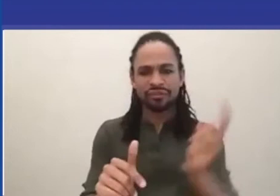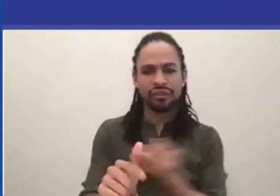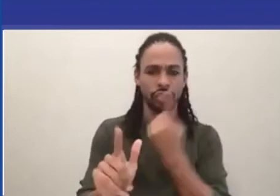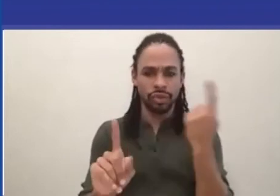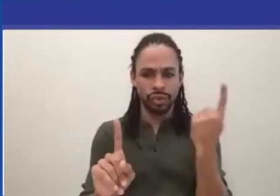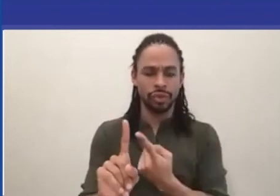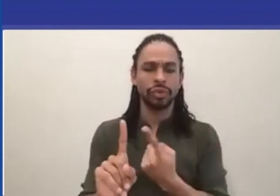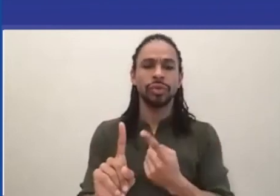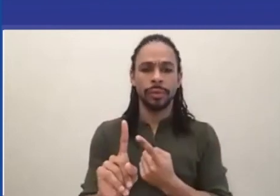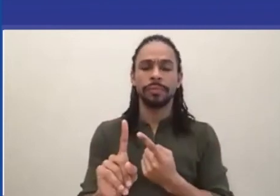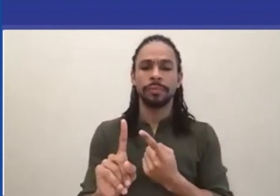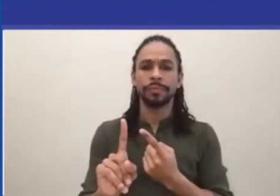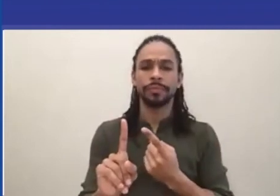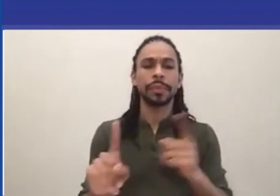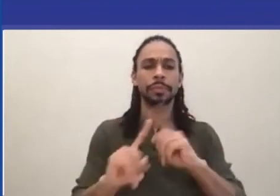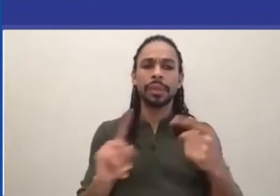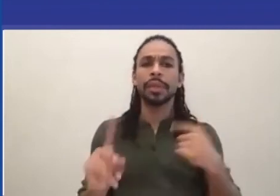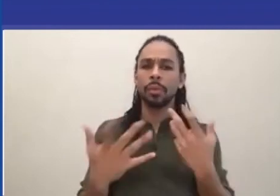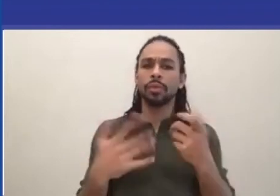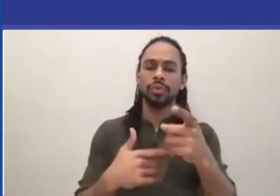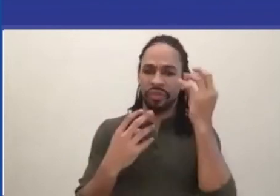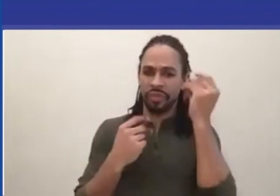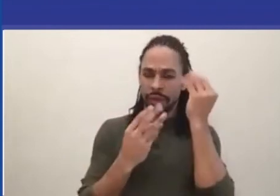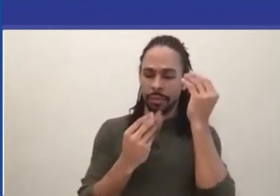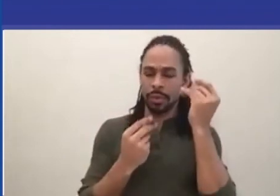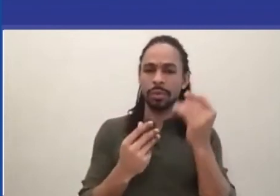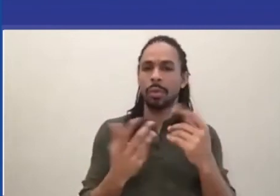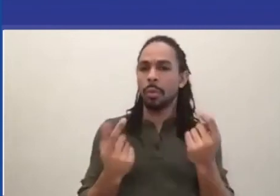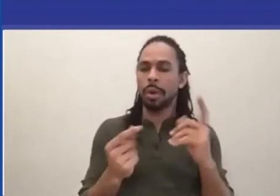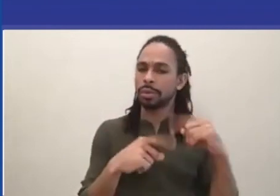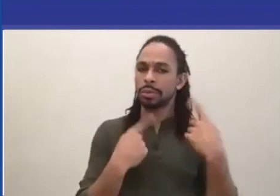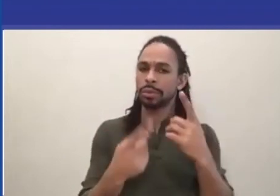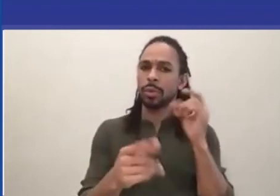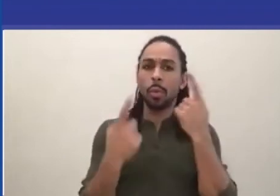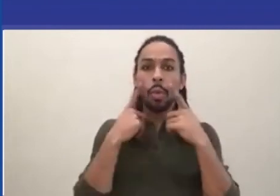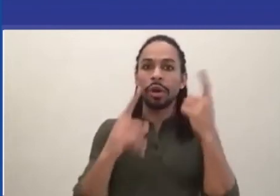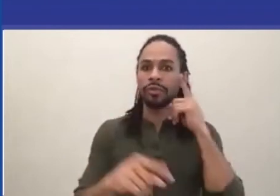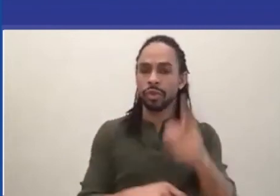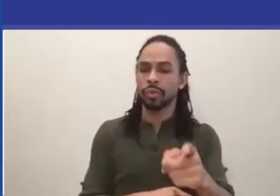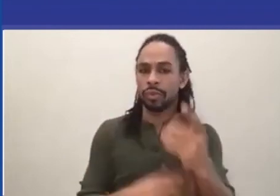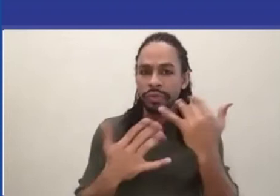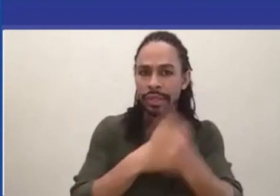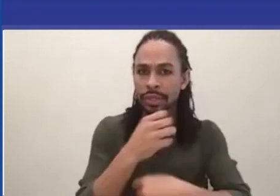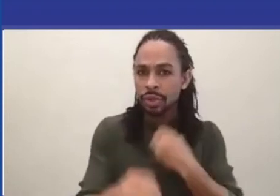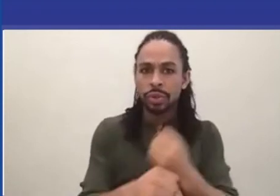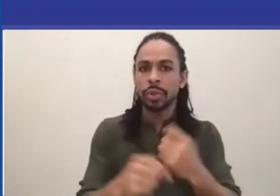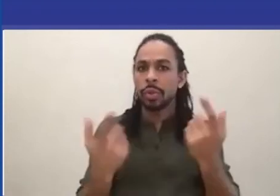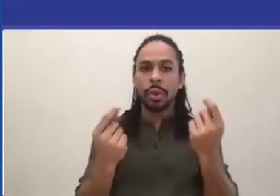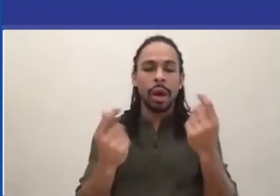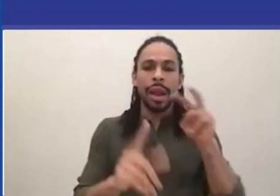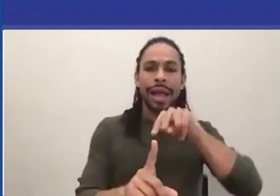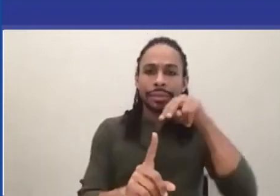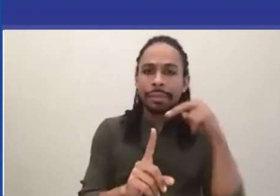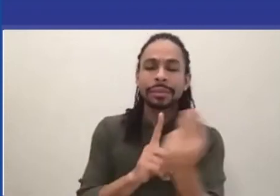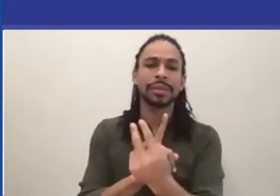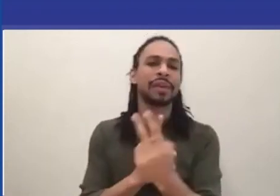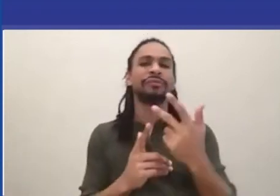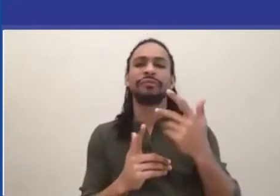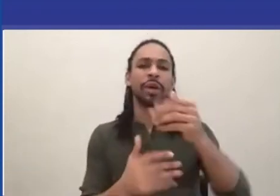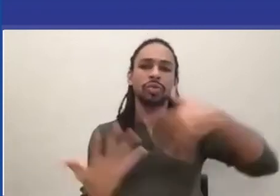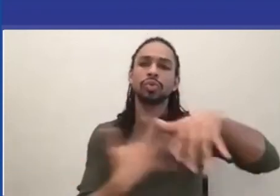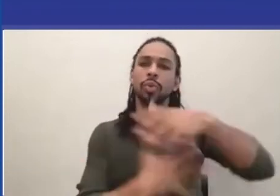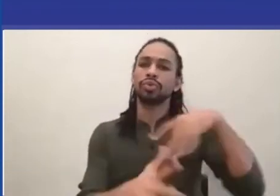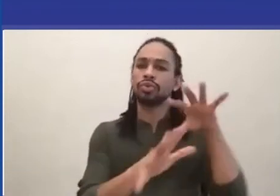like you to think about what's worked for you this year. What aspects of social, traditional,